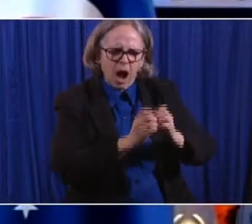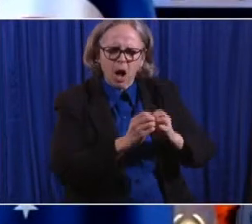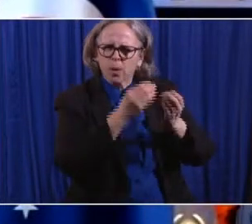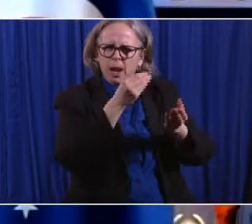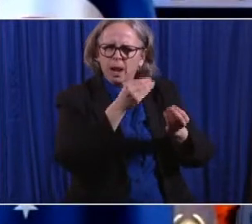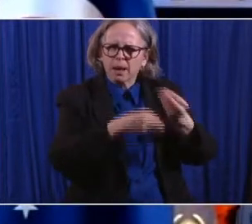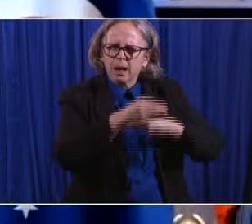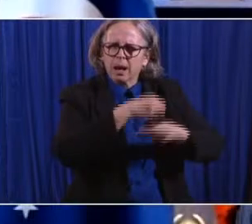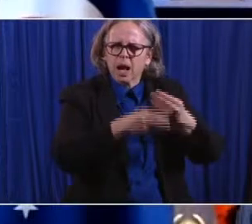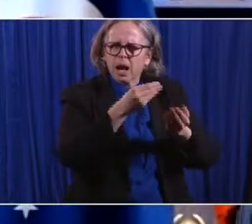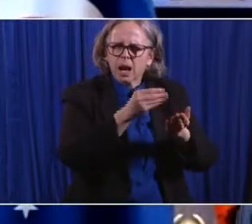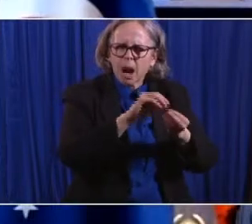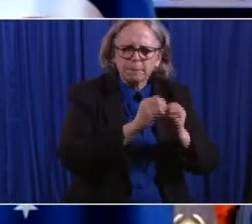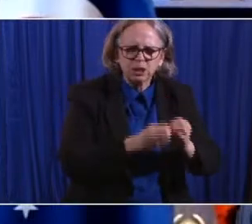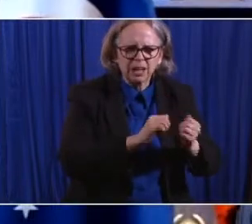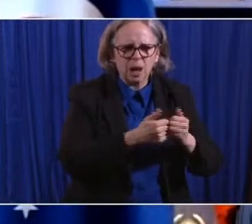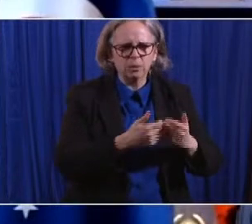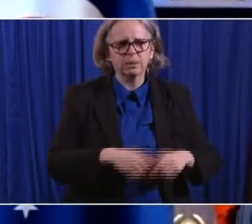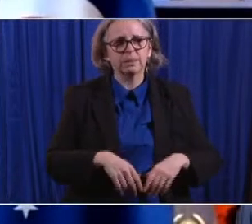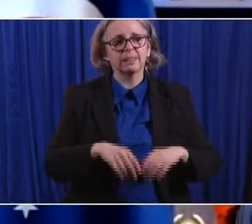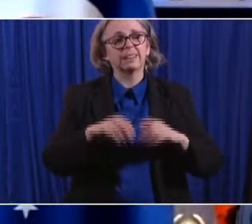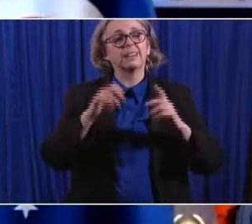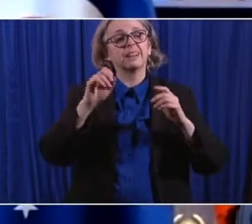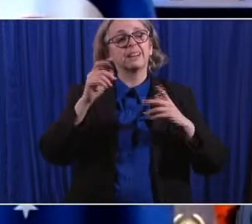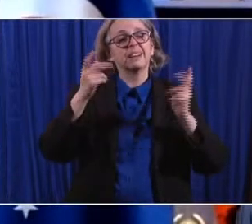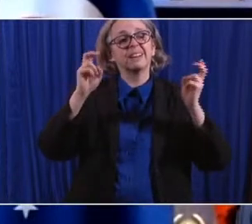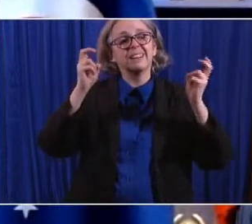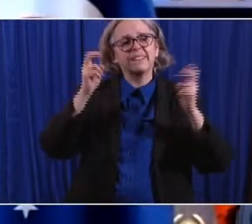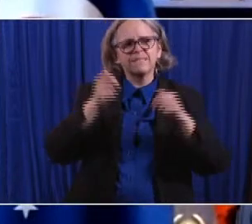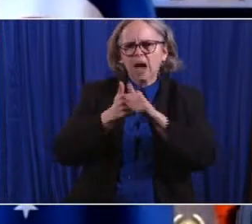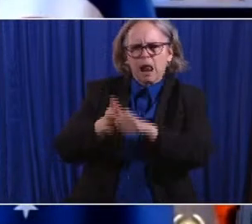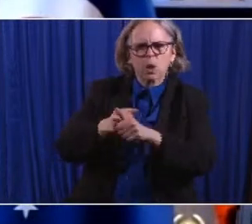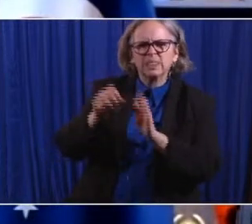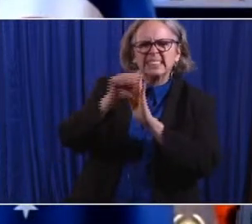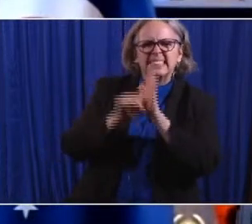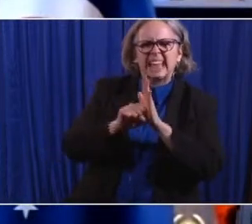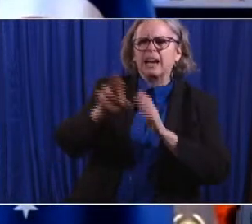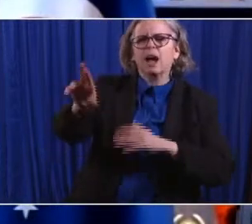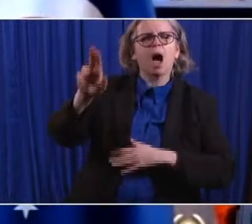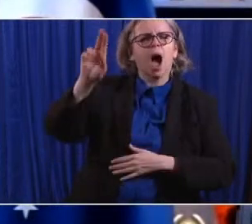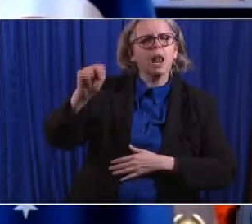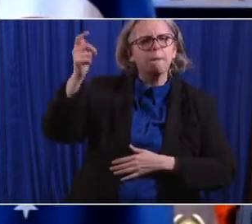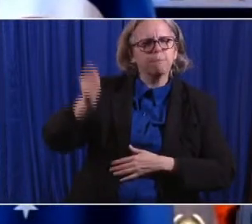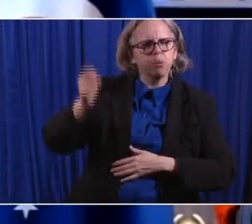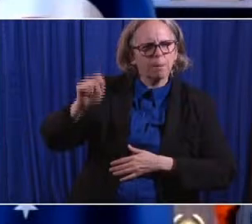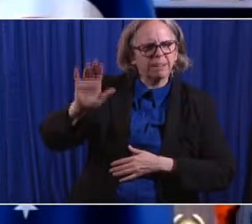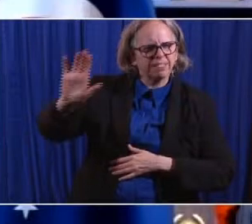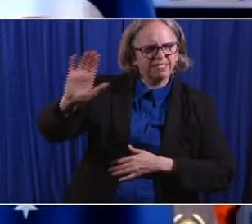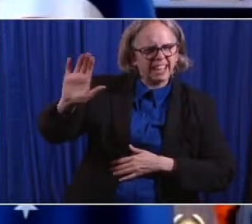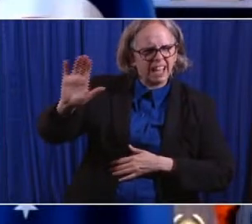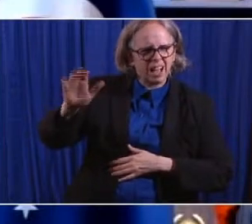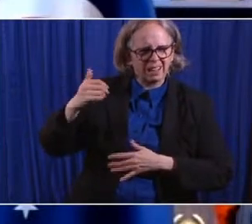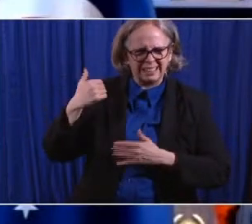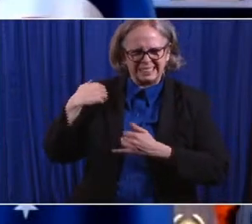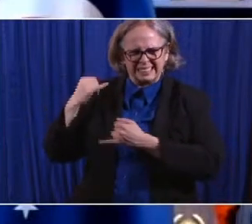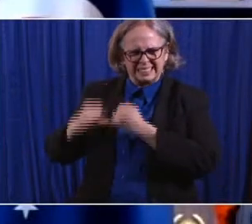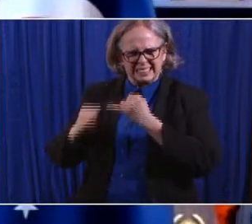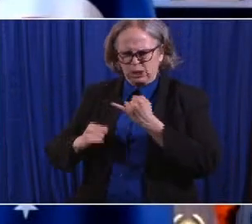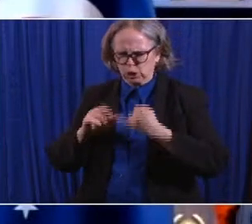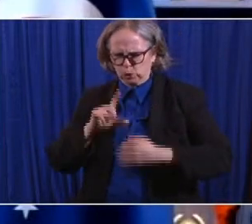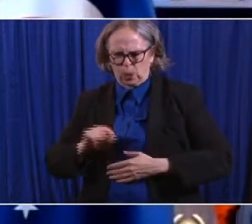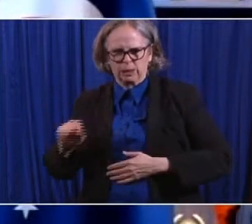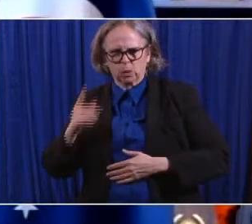2020, instead of using the straight population-based formula that is traditional in most bills of this